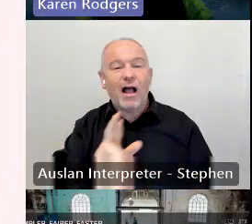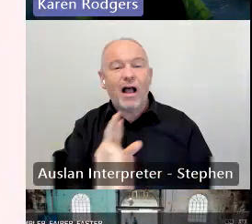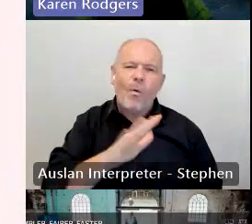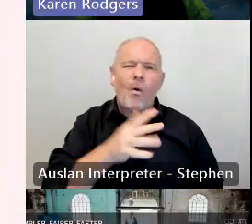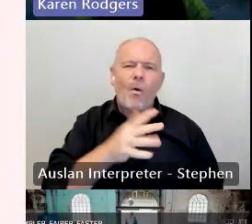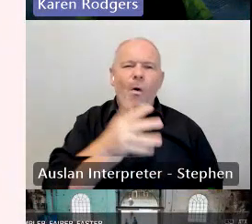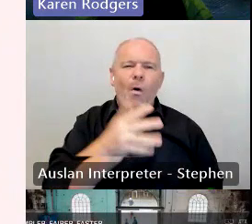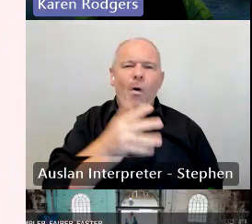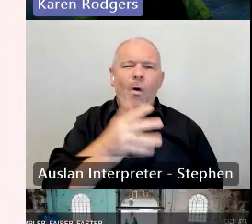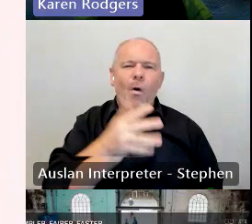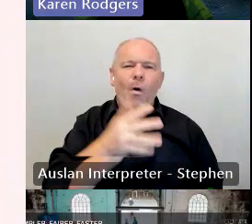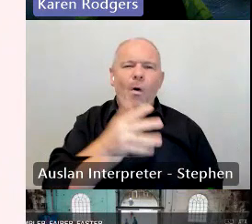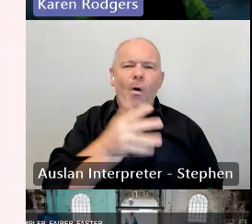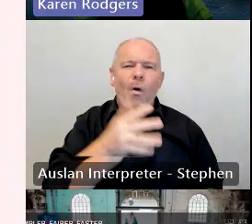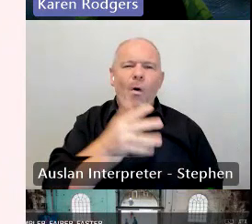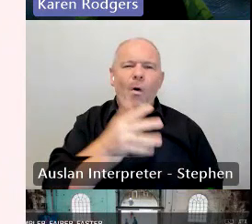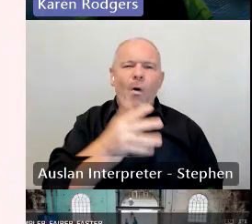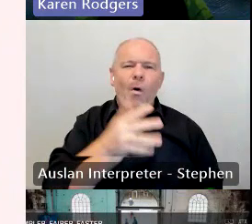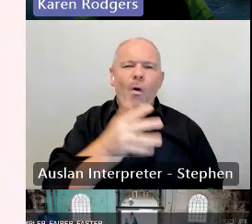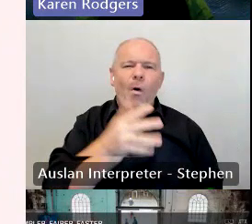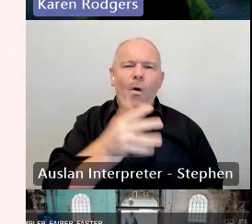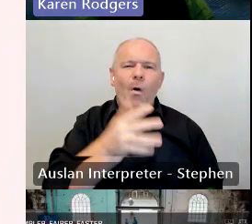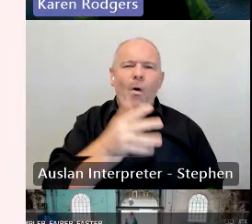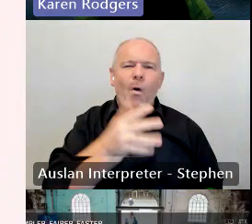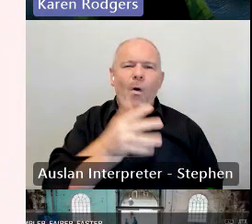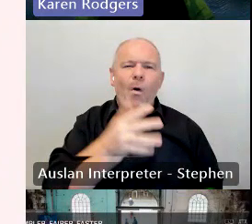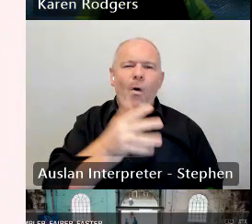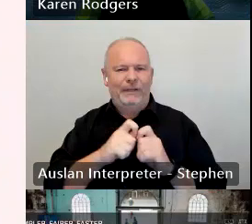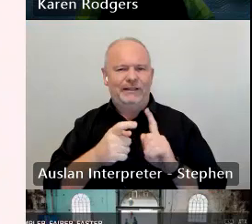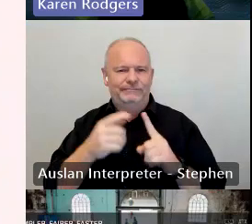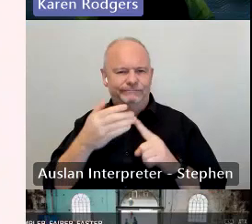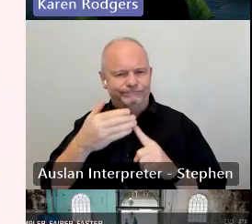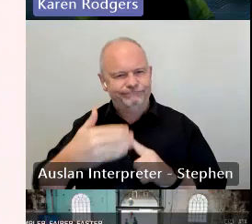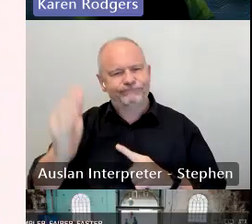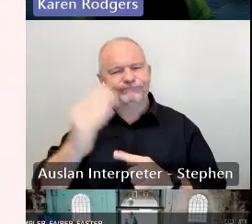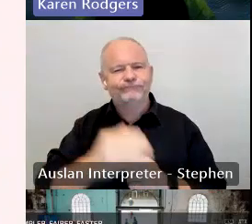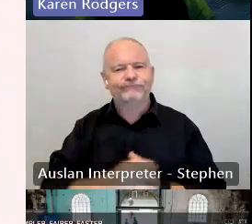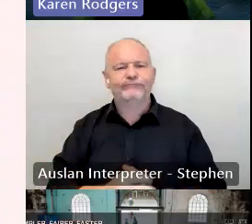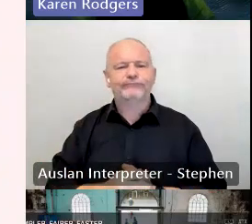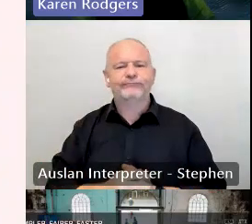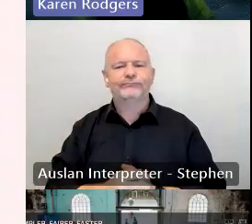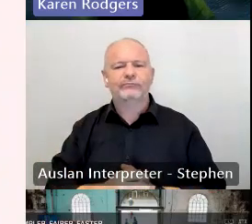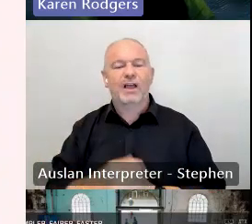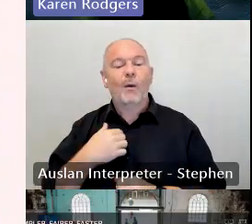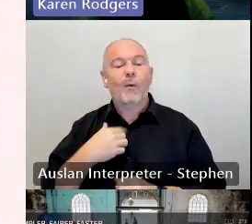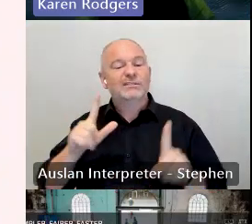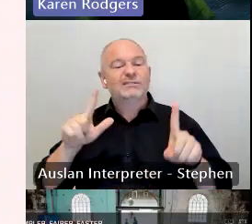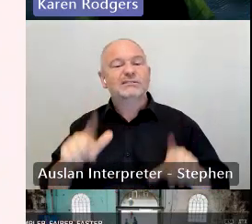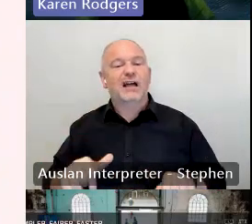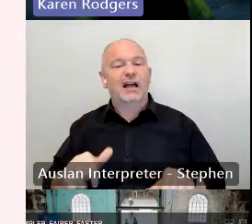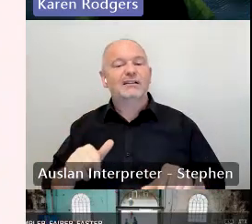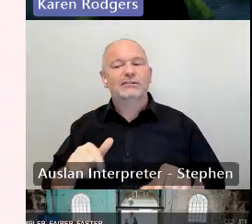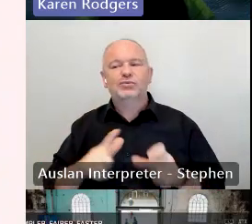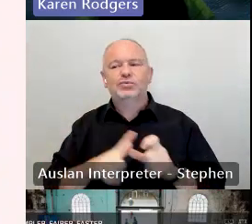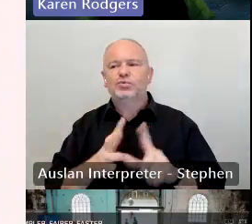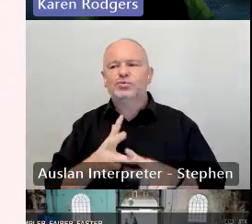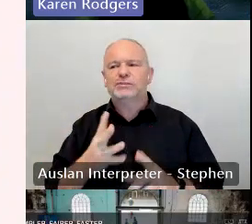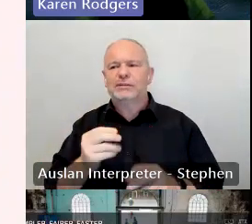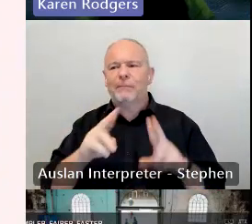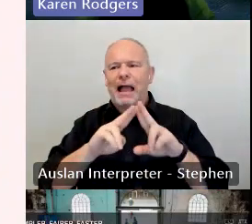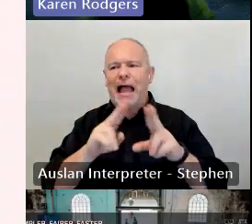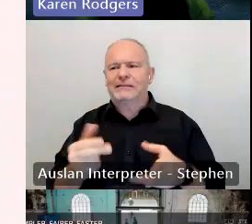land, always was and always will be. I just want to begin by doing some